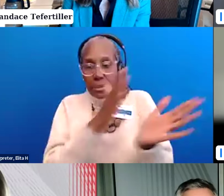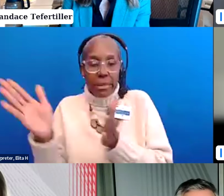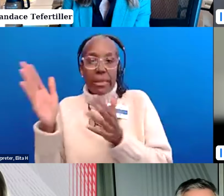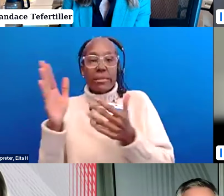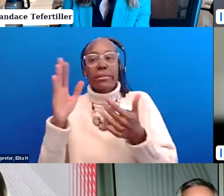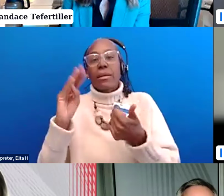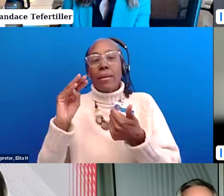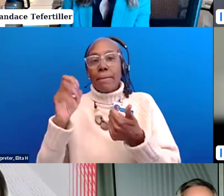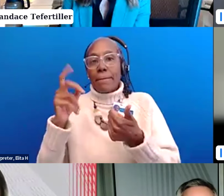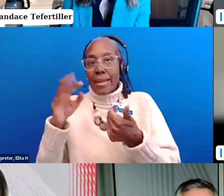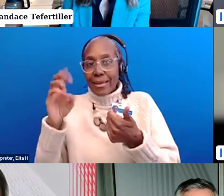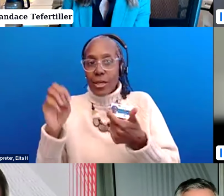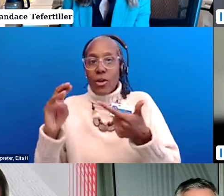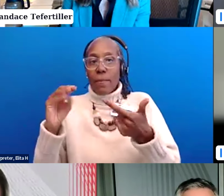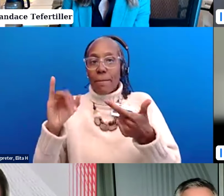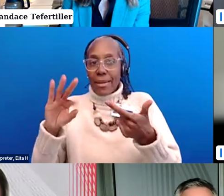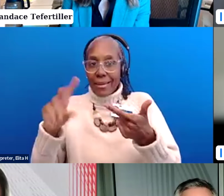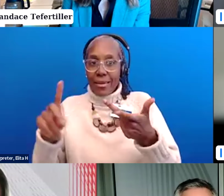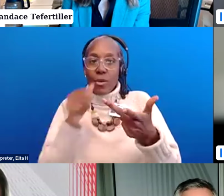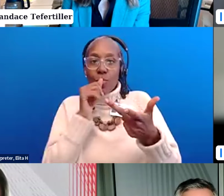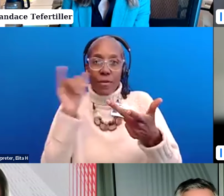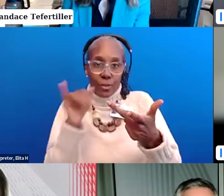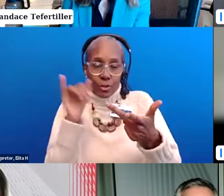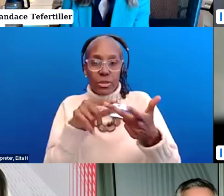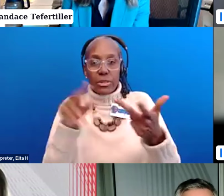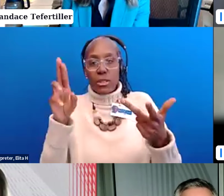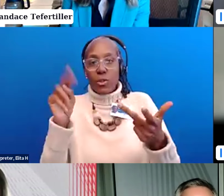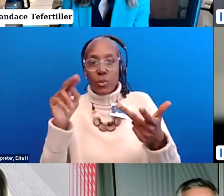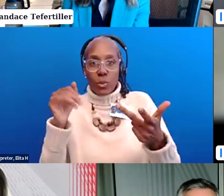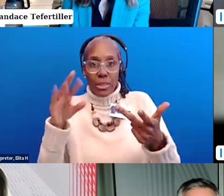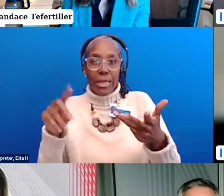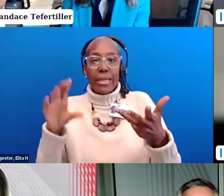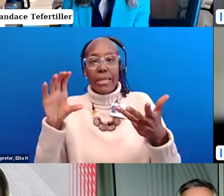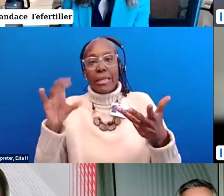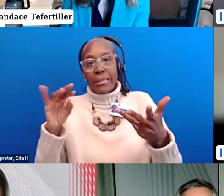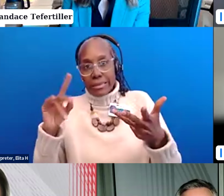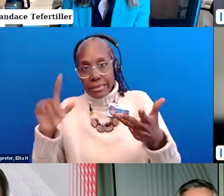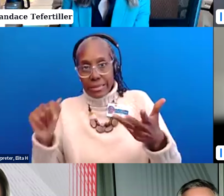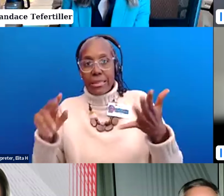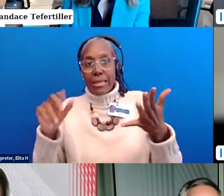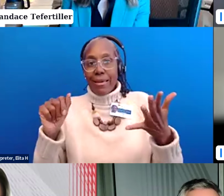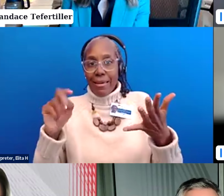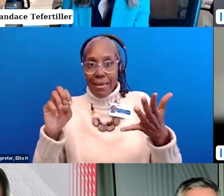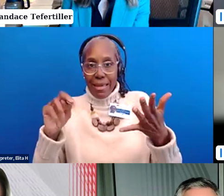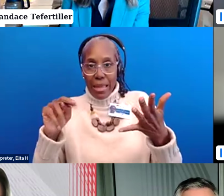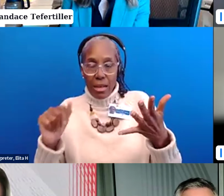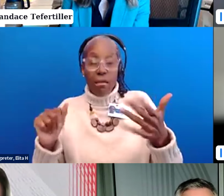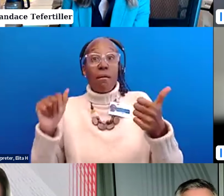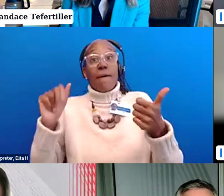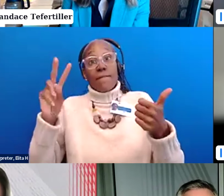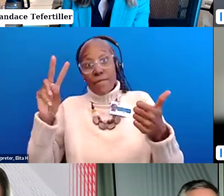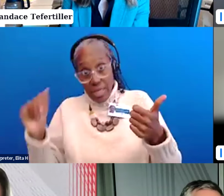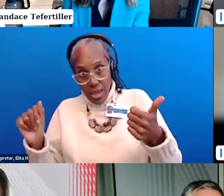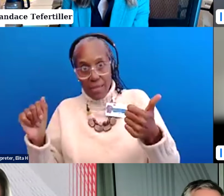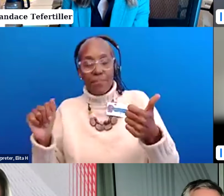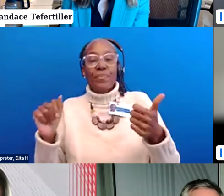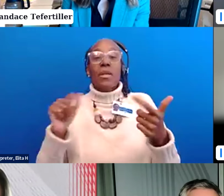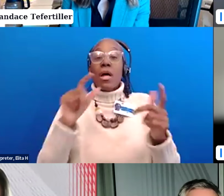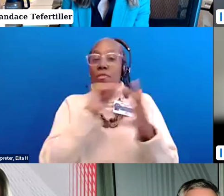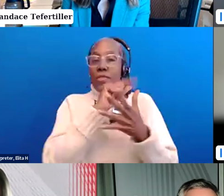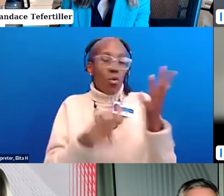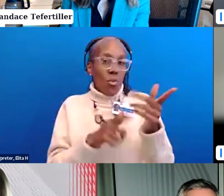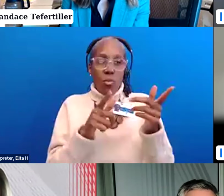Medicare, Medicaid, private insurers like United or Cigna or Aetna, the VA, for example, and they all